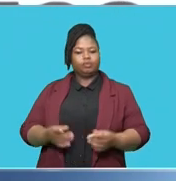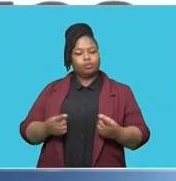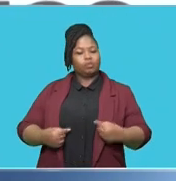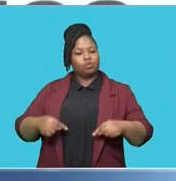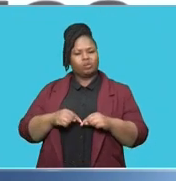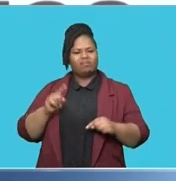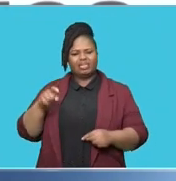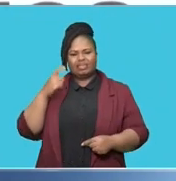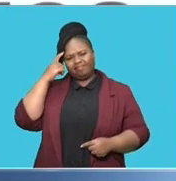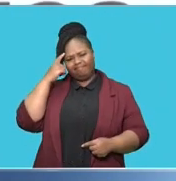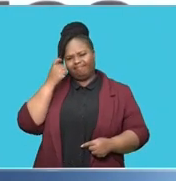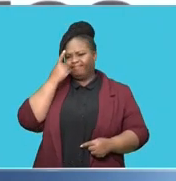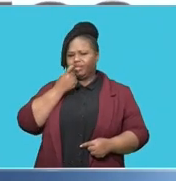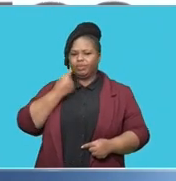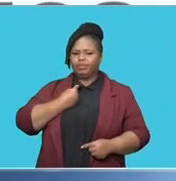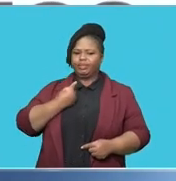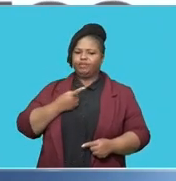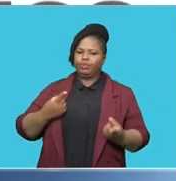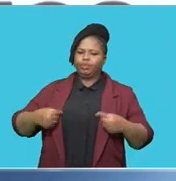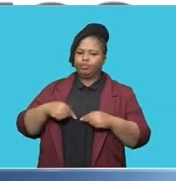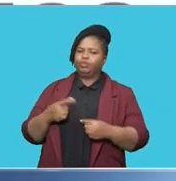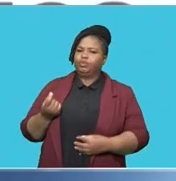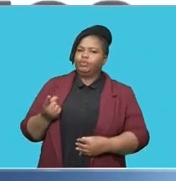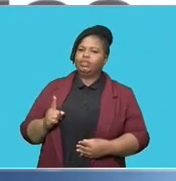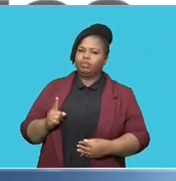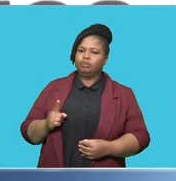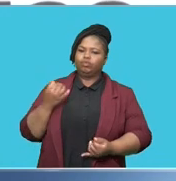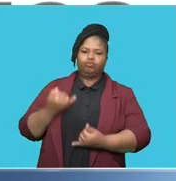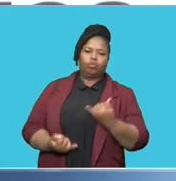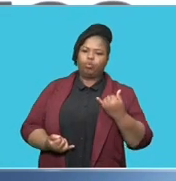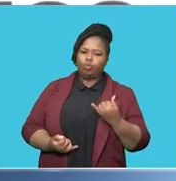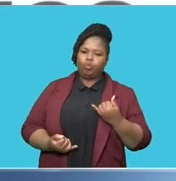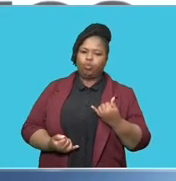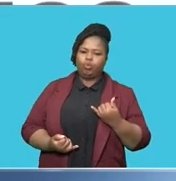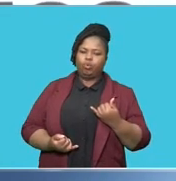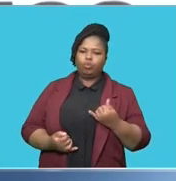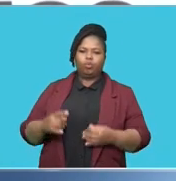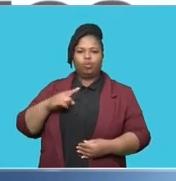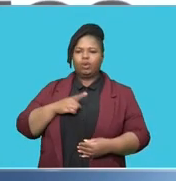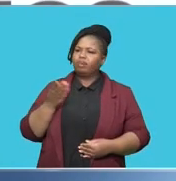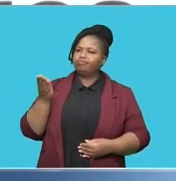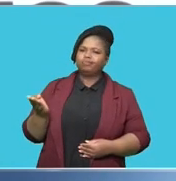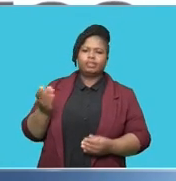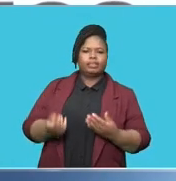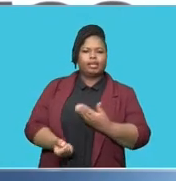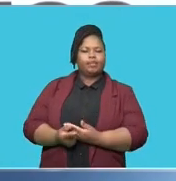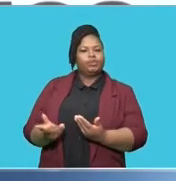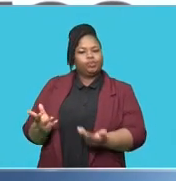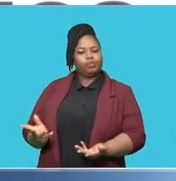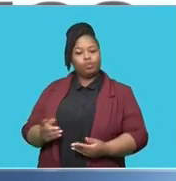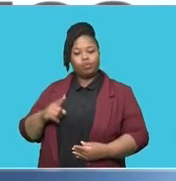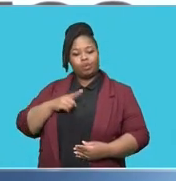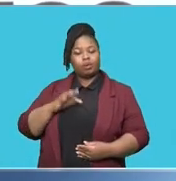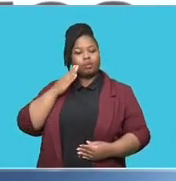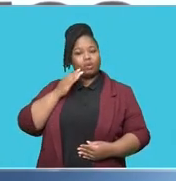ask ourselves, what are we doing wrong to allow this to happen the way that it is? So that when we